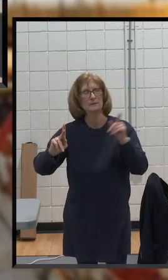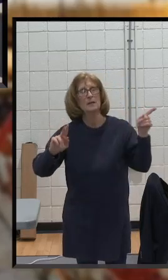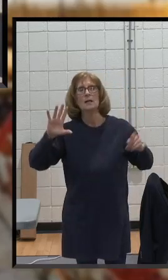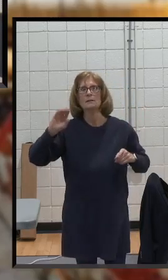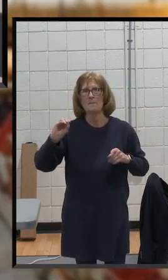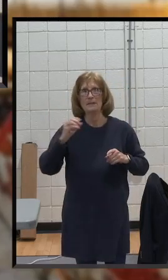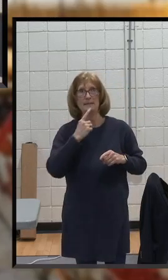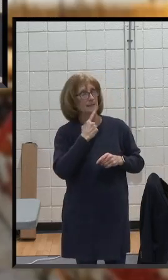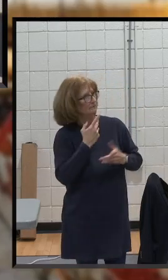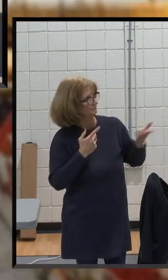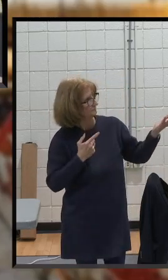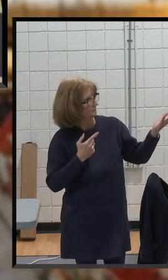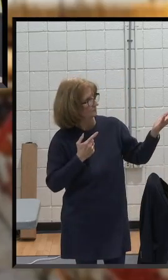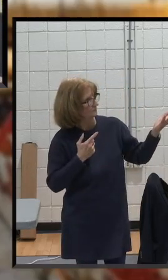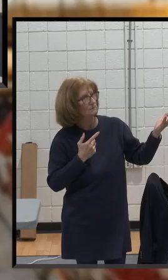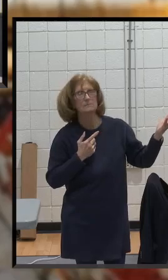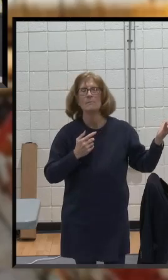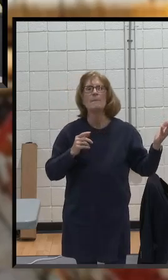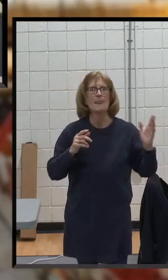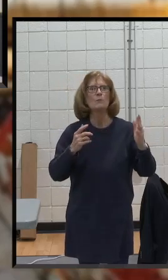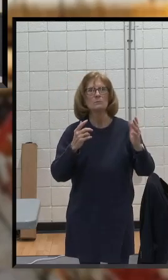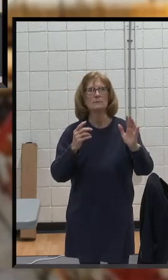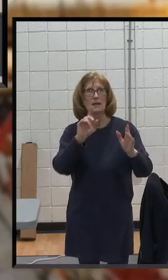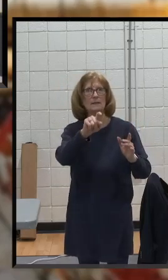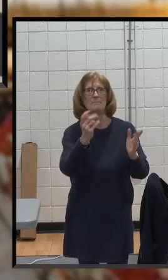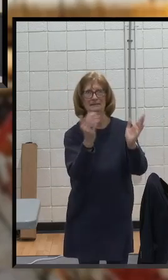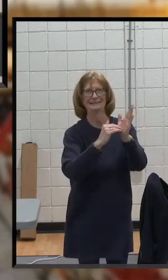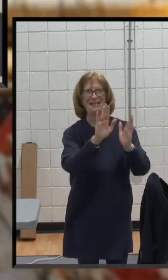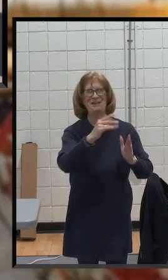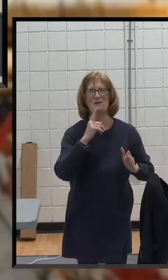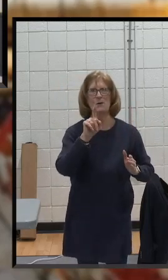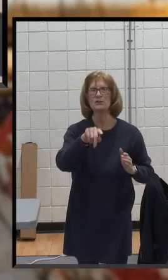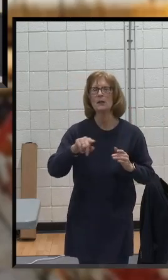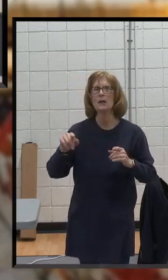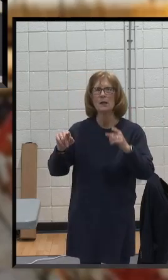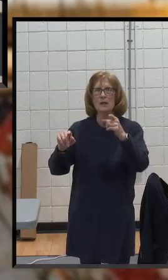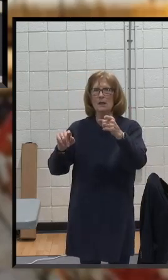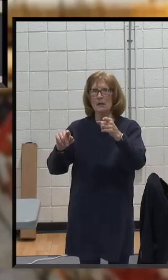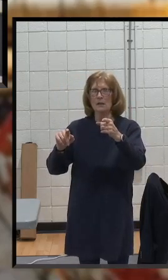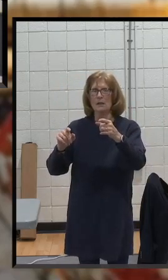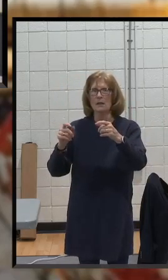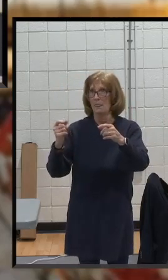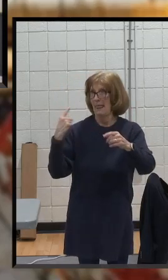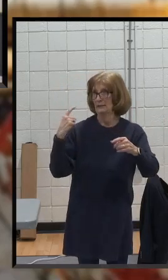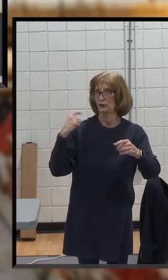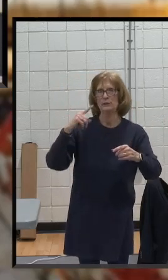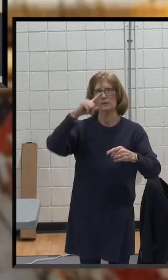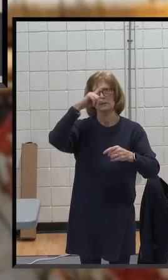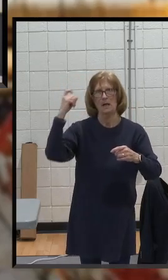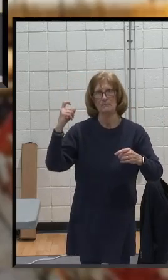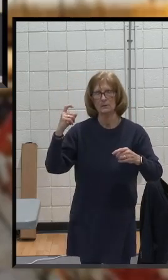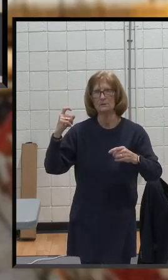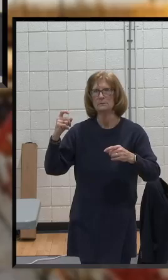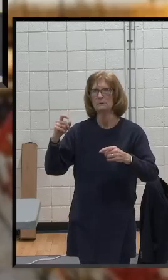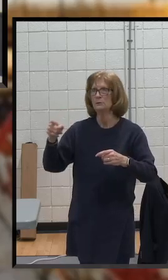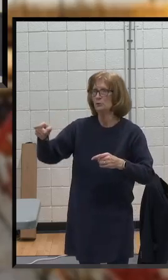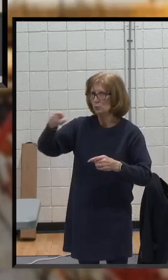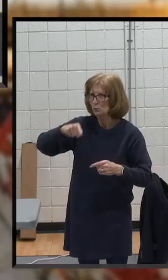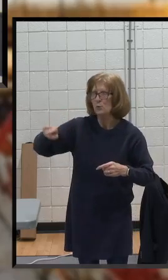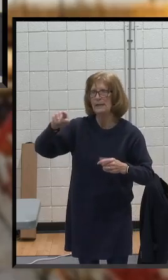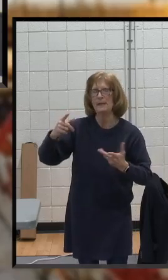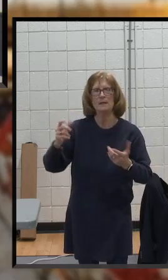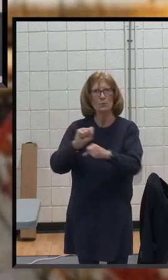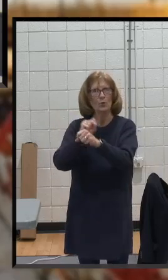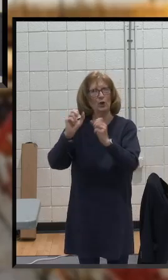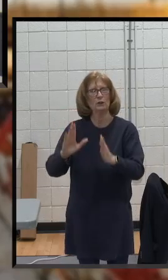Thank you. So the question was, the repairs last summer, how can, you